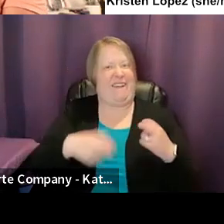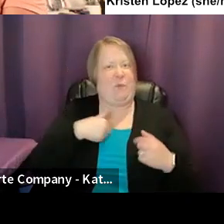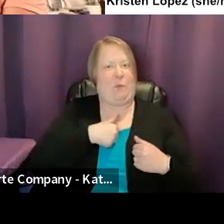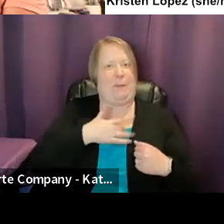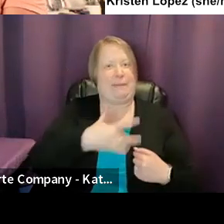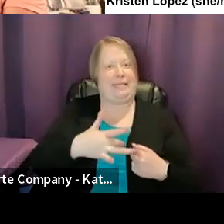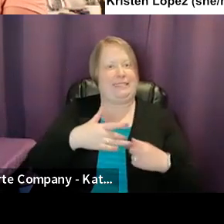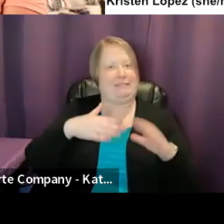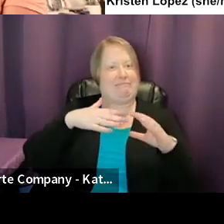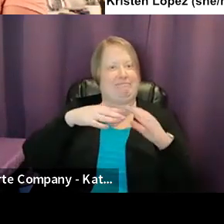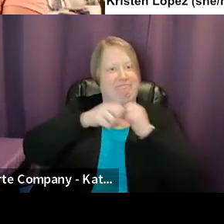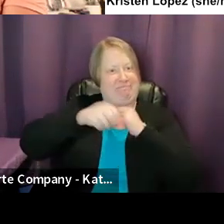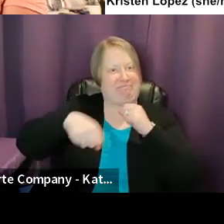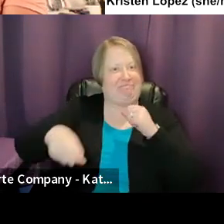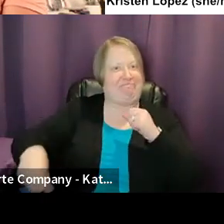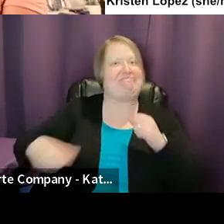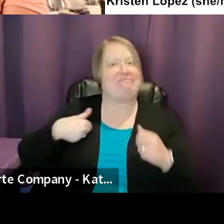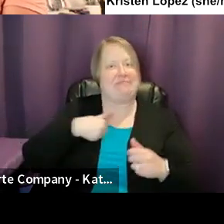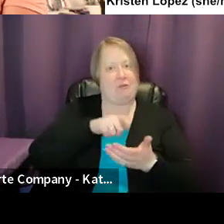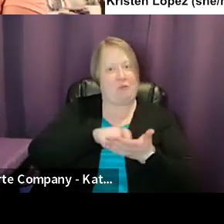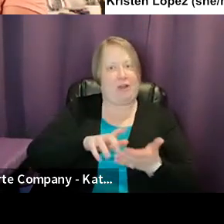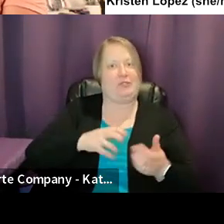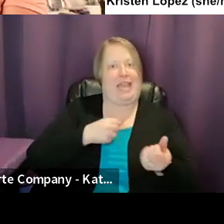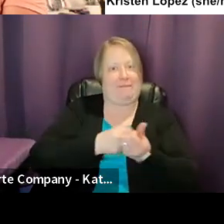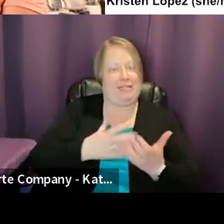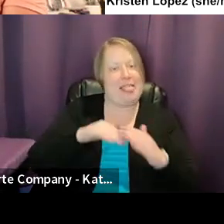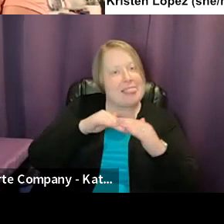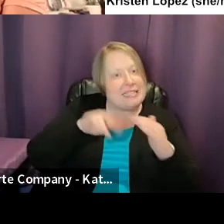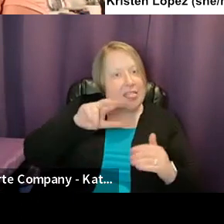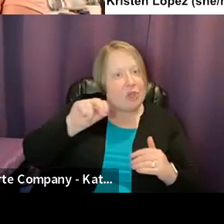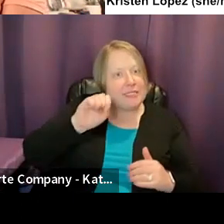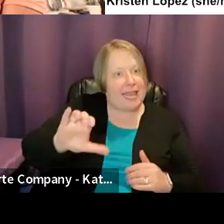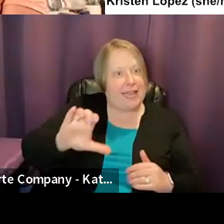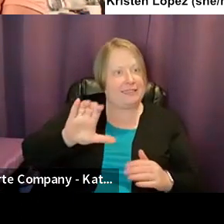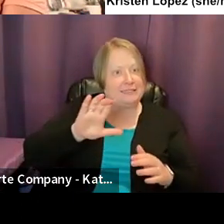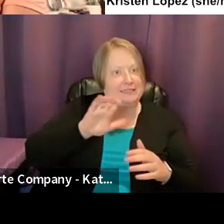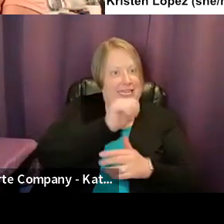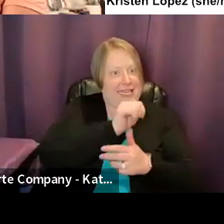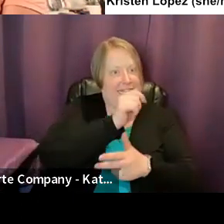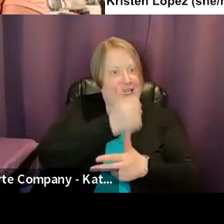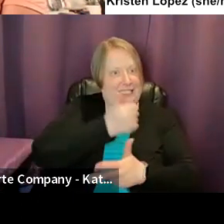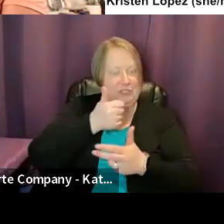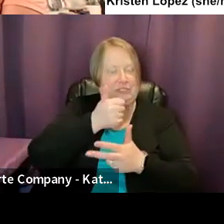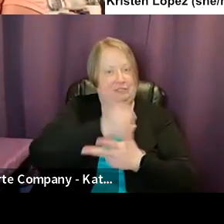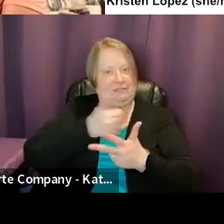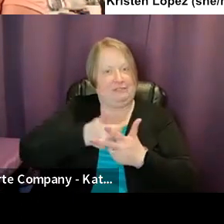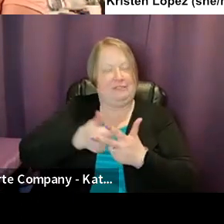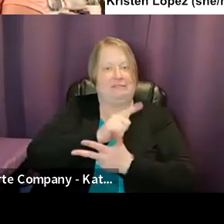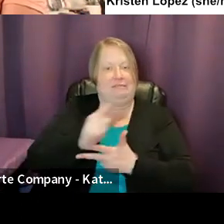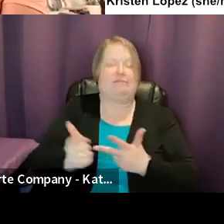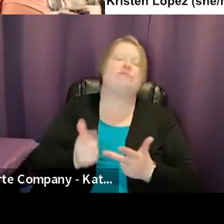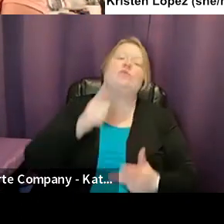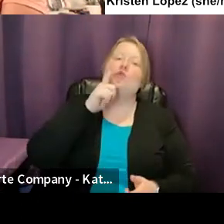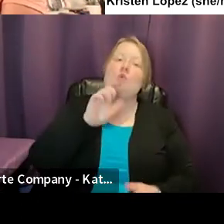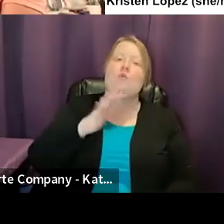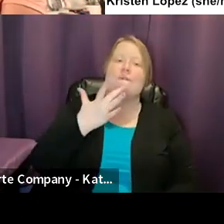verbose people as writers and advocates. Less than 30 seconds each. Who is your favorite person,